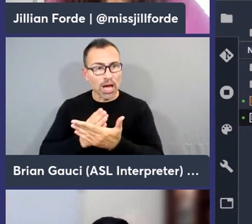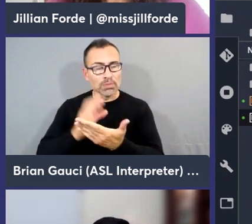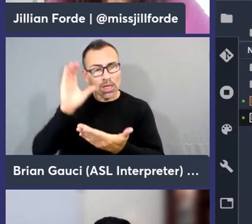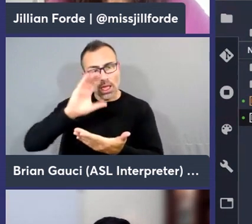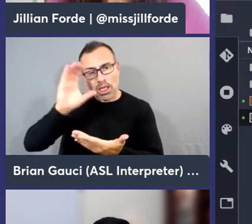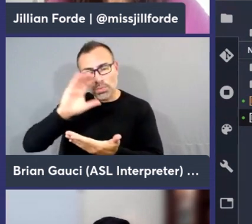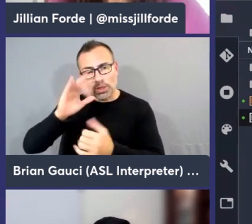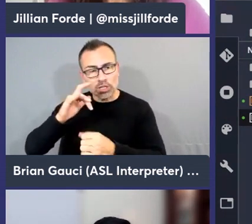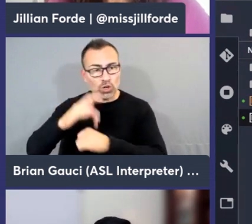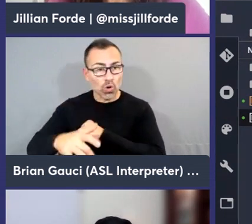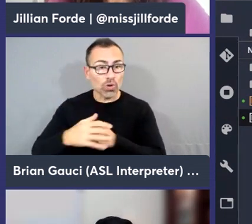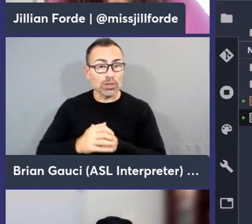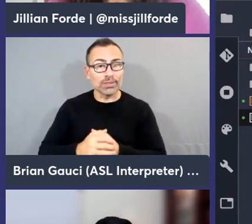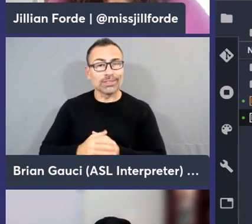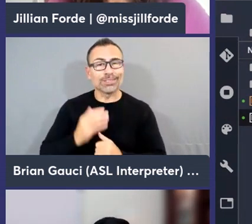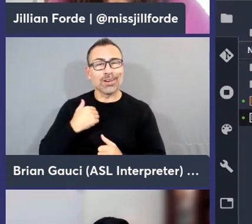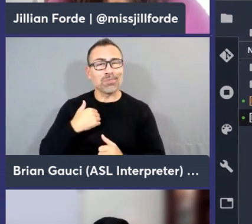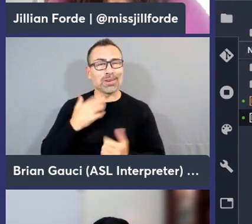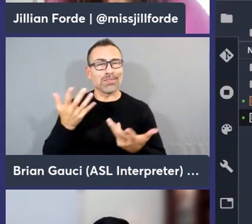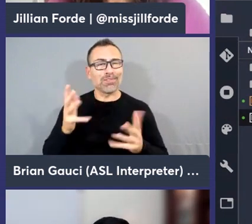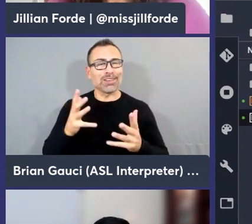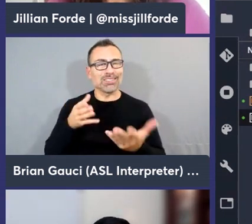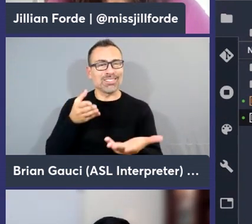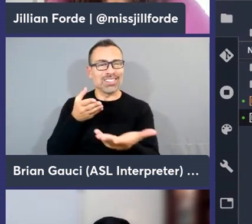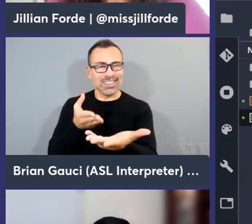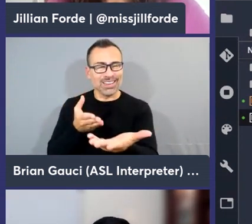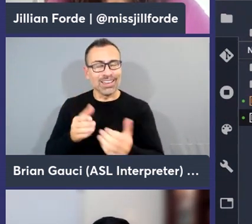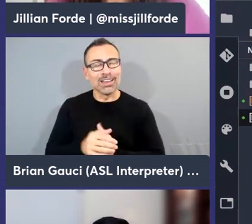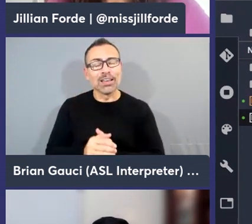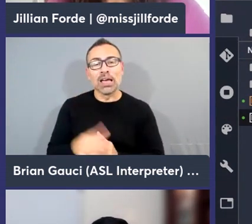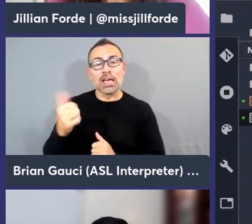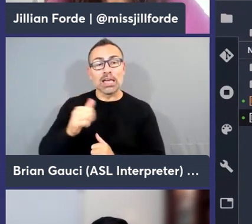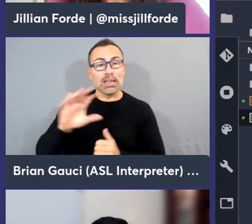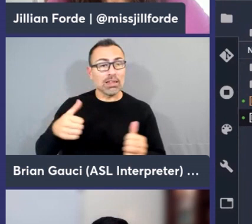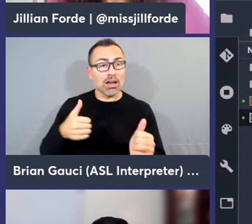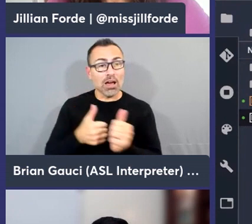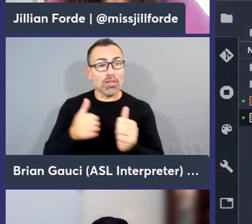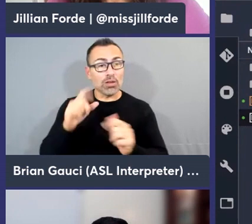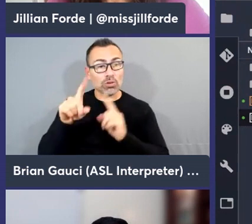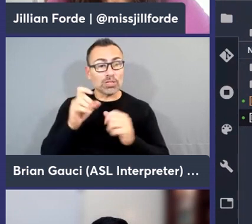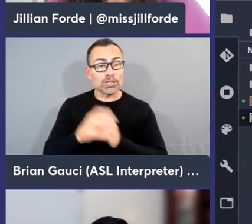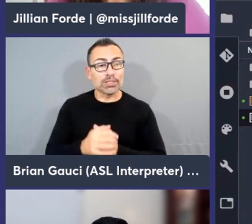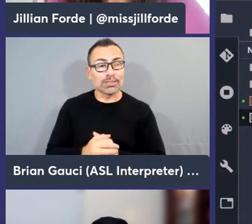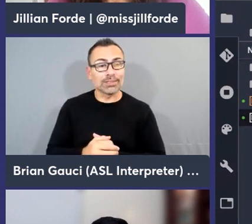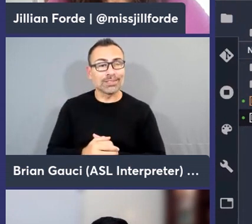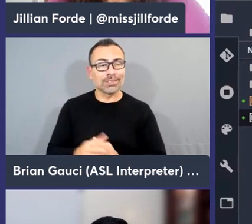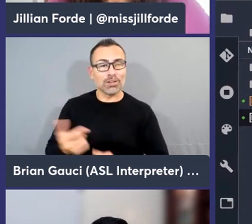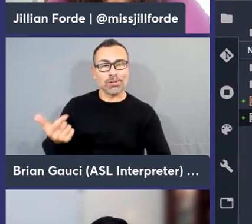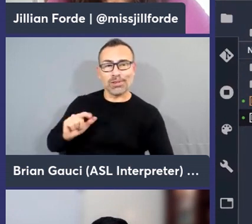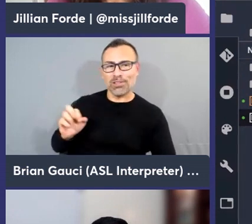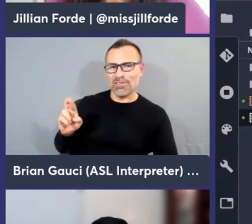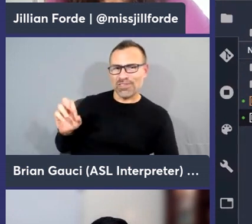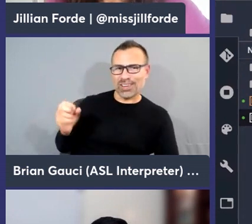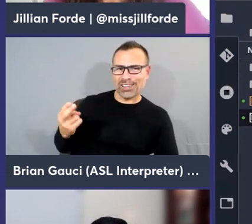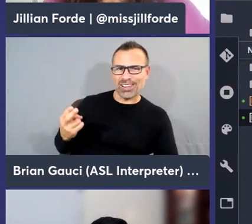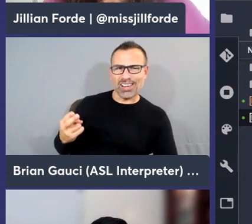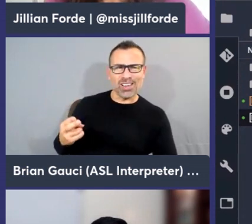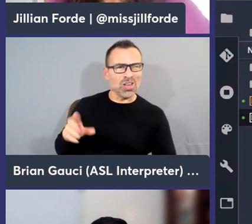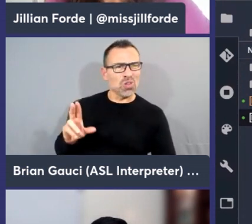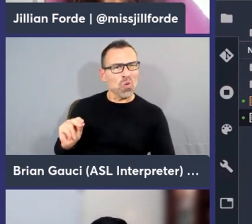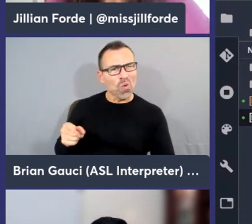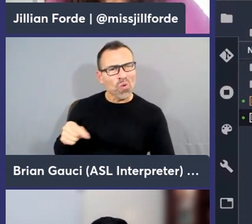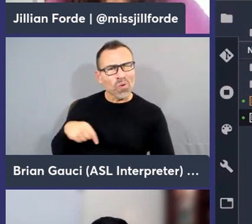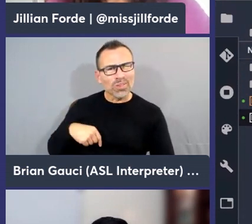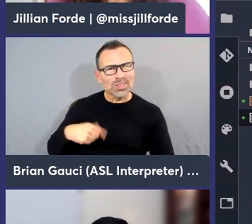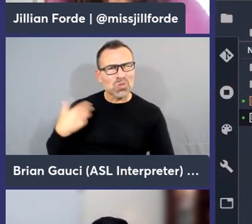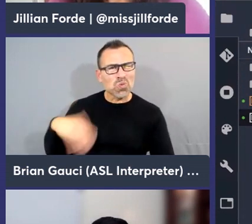any follow-up questions on that? No, it just sounds like this can save you a lot of time. And for even new folks coming in, it seems like this could